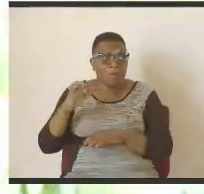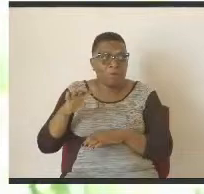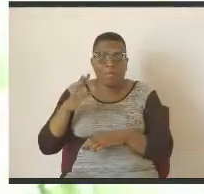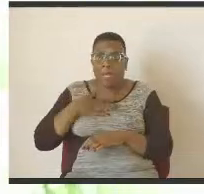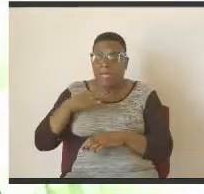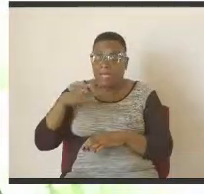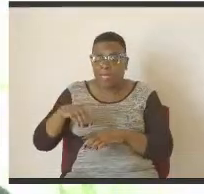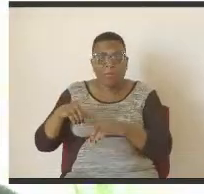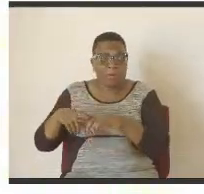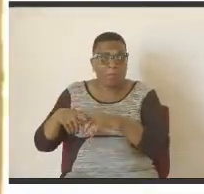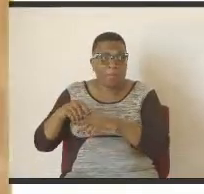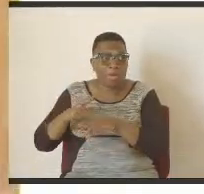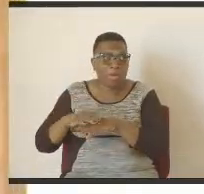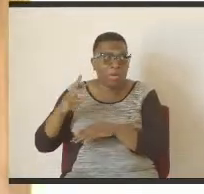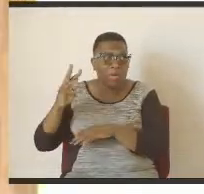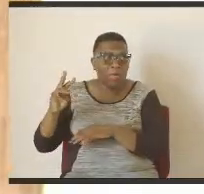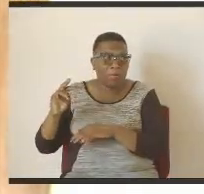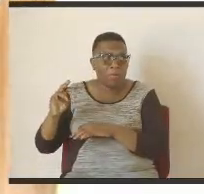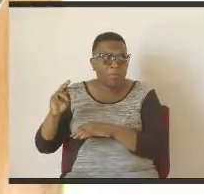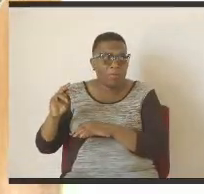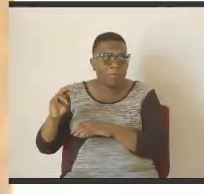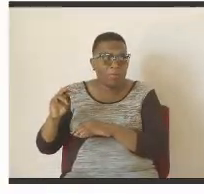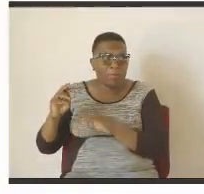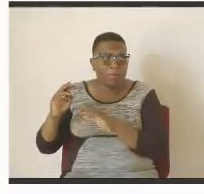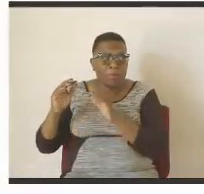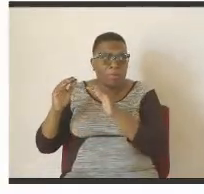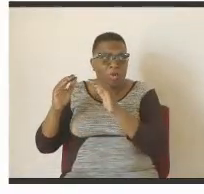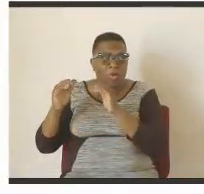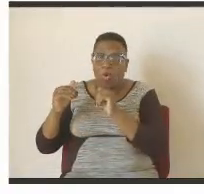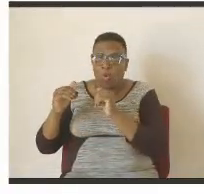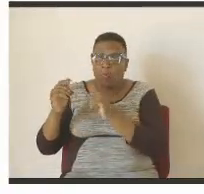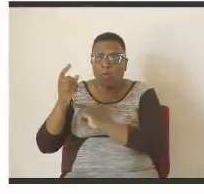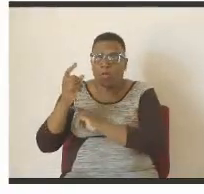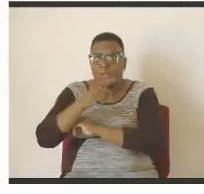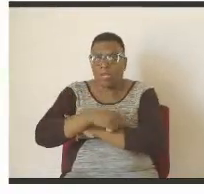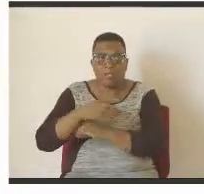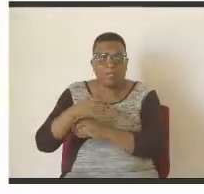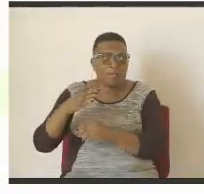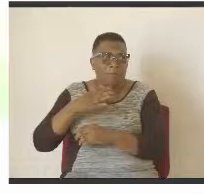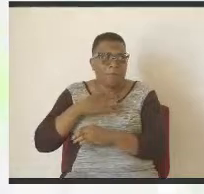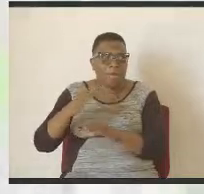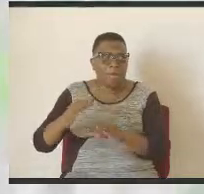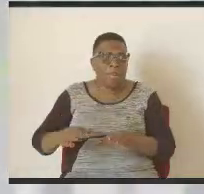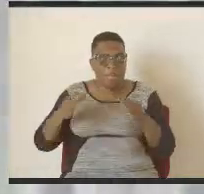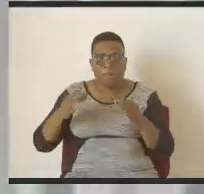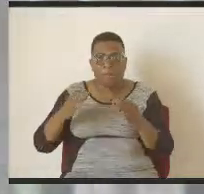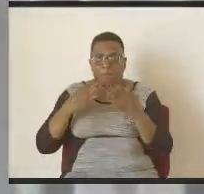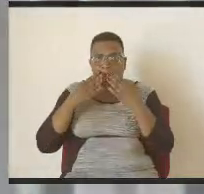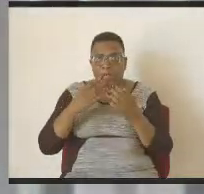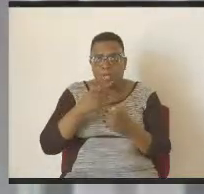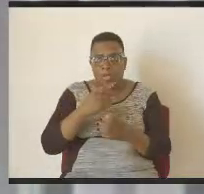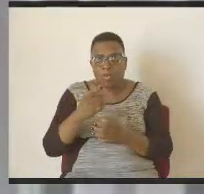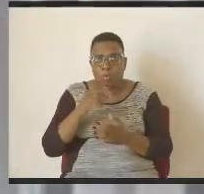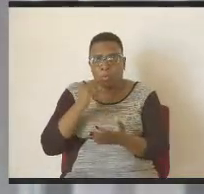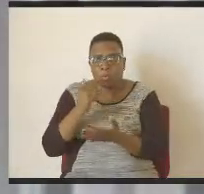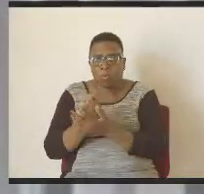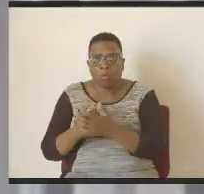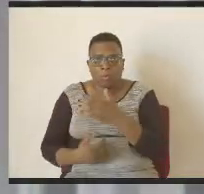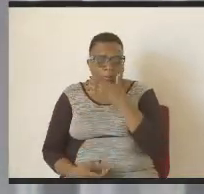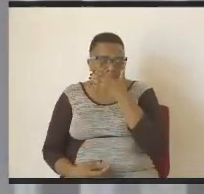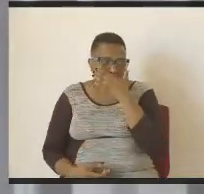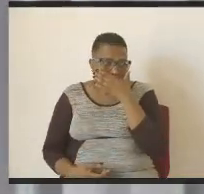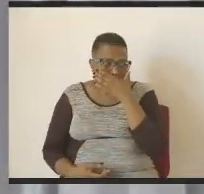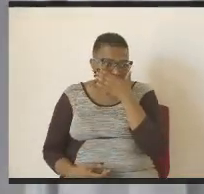him, hope with hope all the days of my life. Amen. Thank you. Amen. Amen. Amen. Thank you for that,